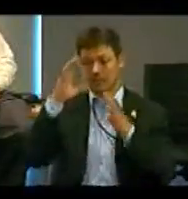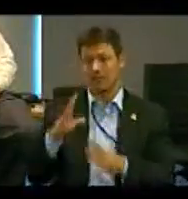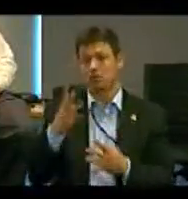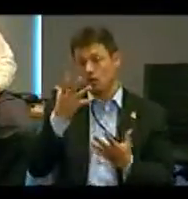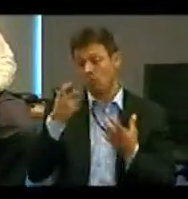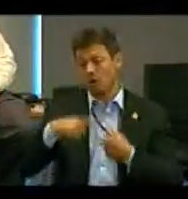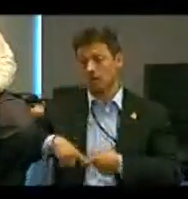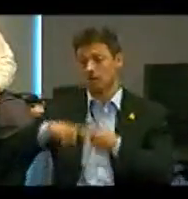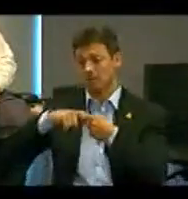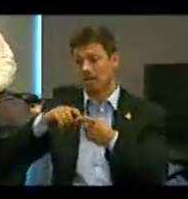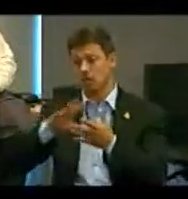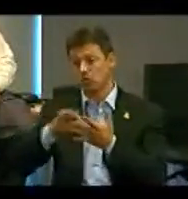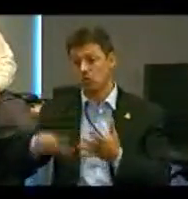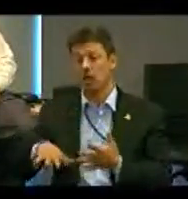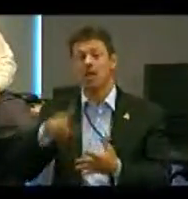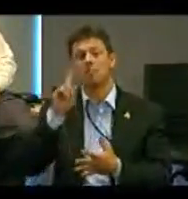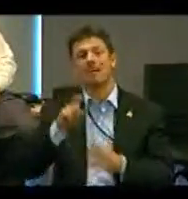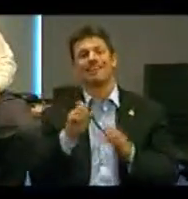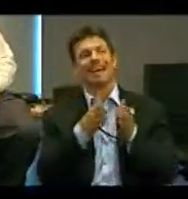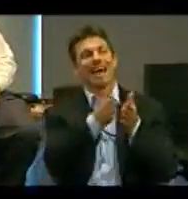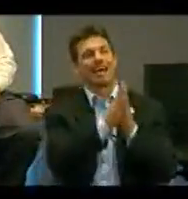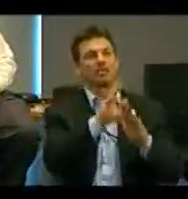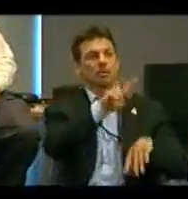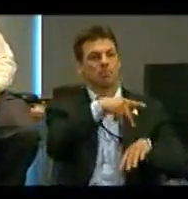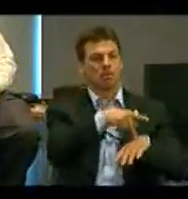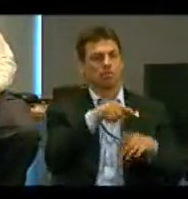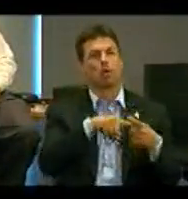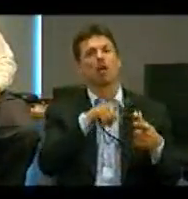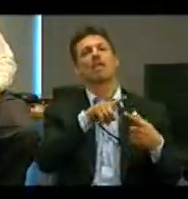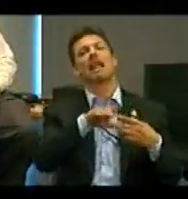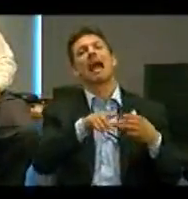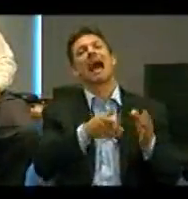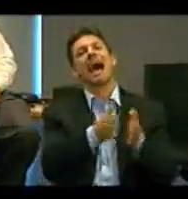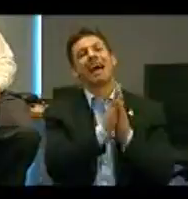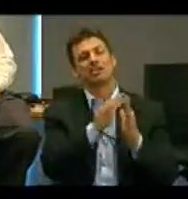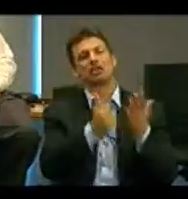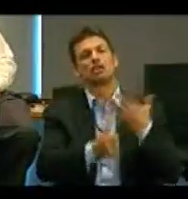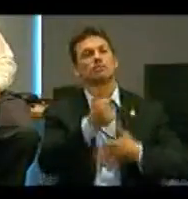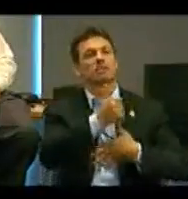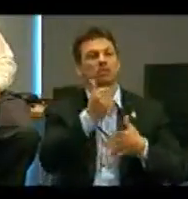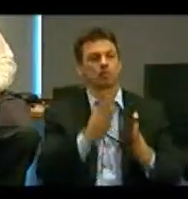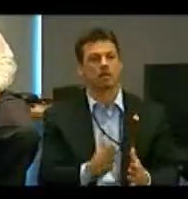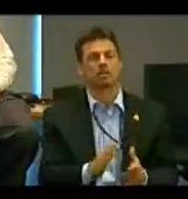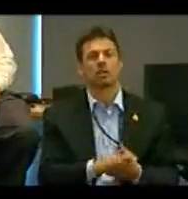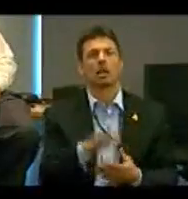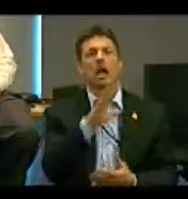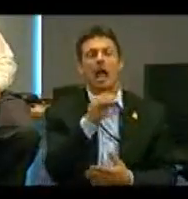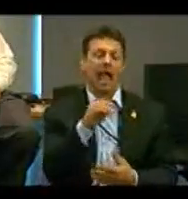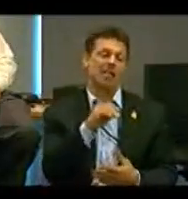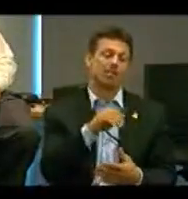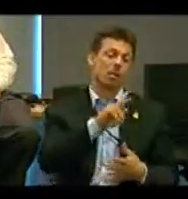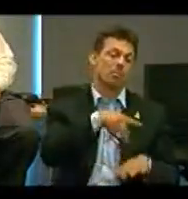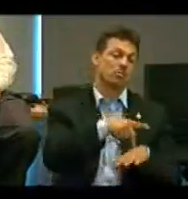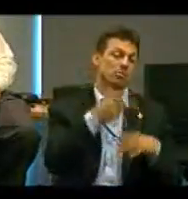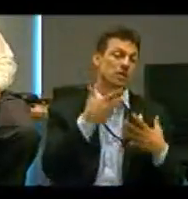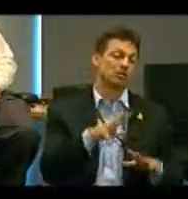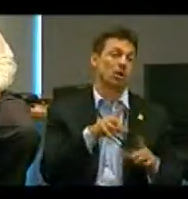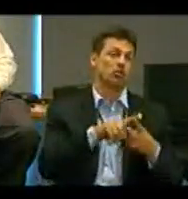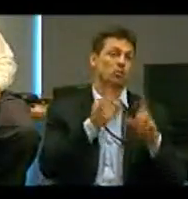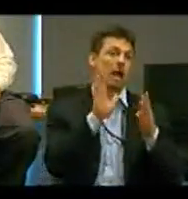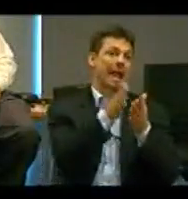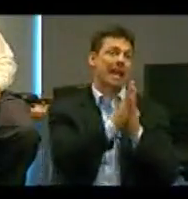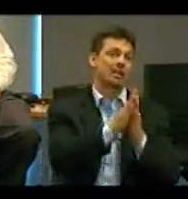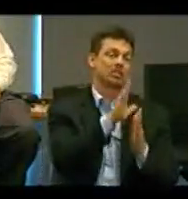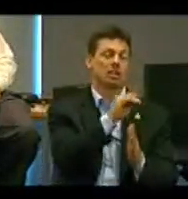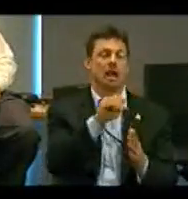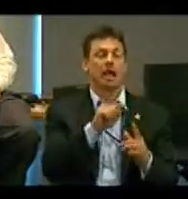the administration for permission, knowing that the principal doesn't want to ask and the administration doesn't want to give. I posit that